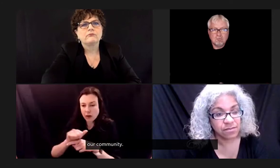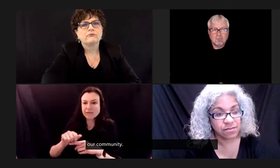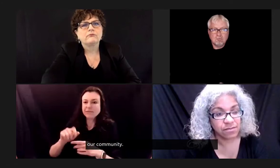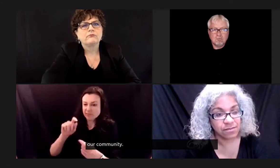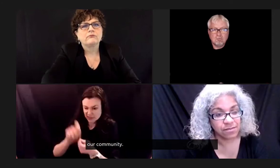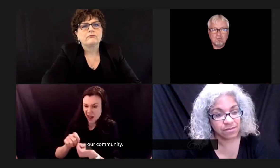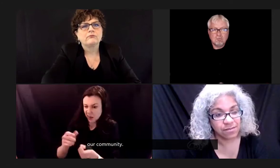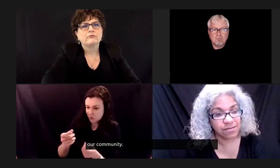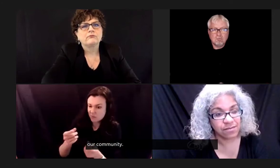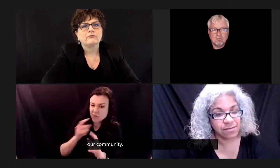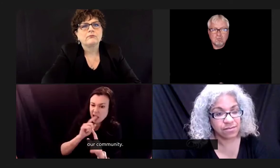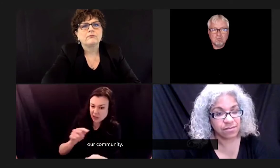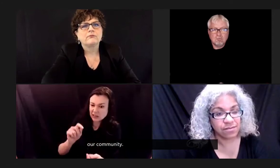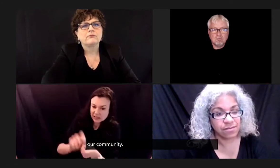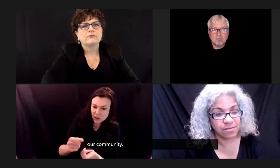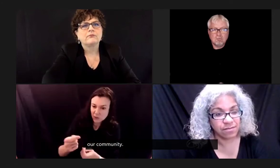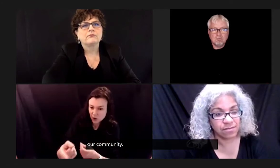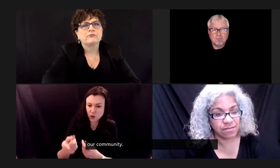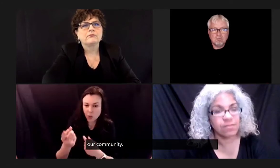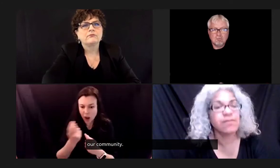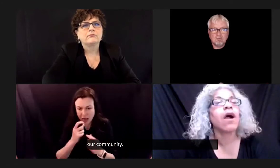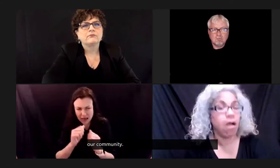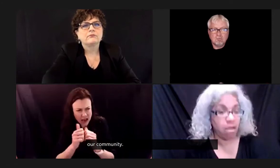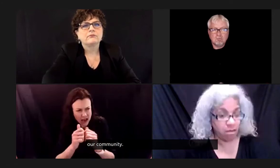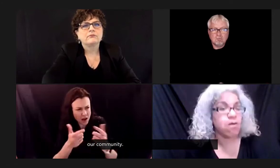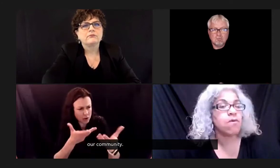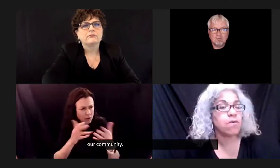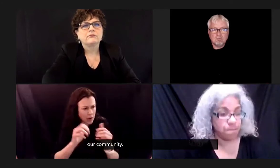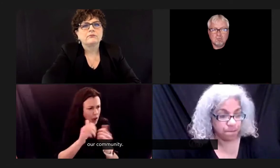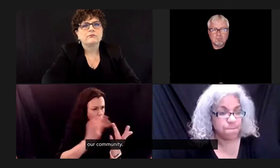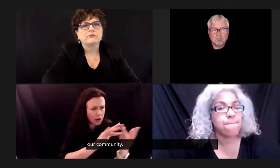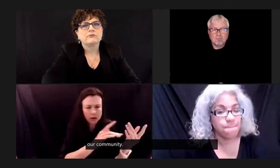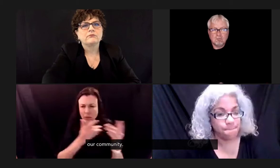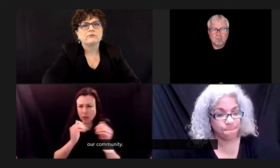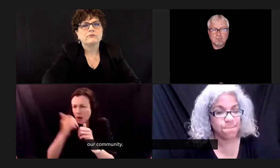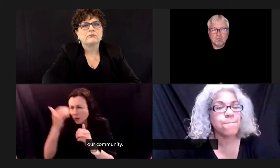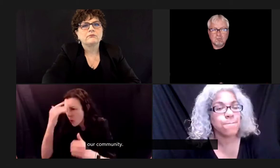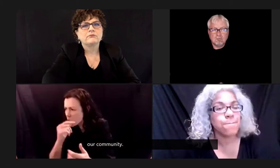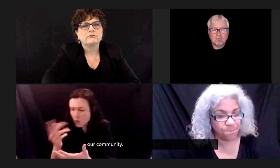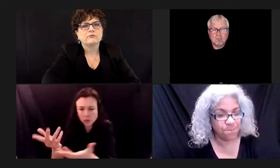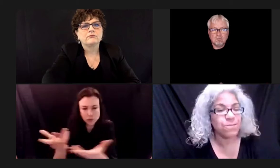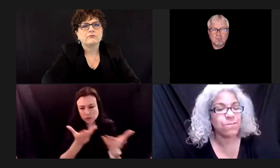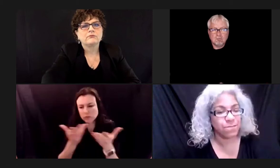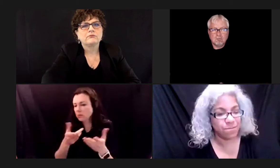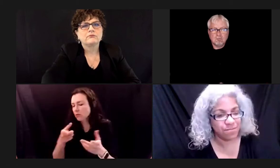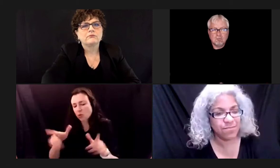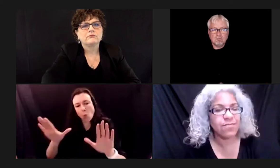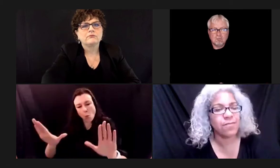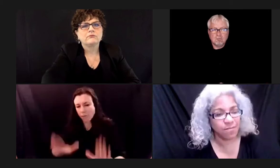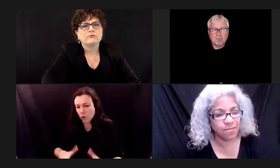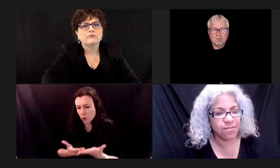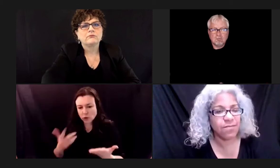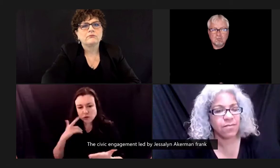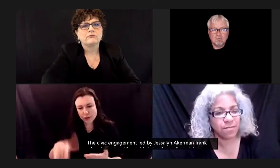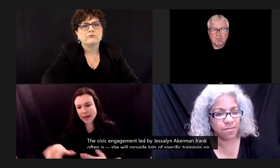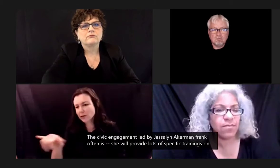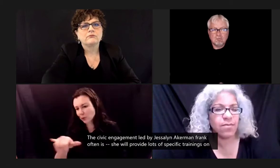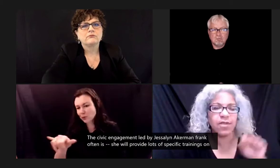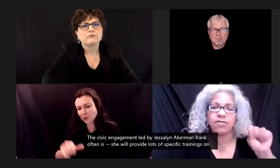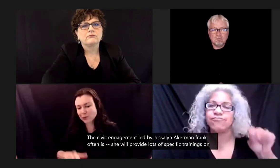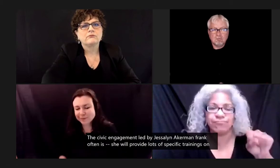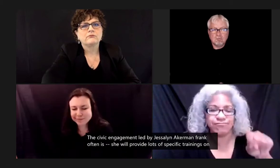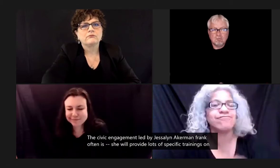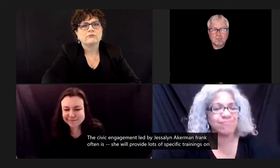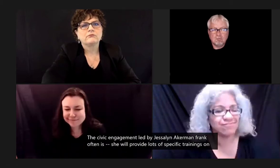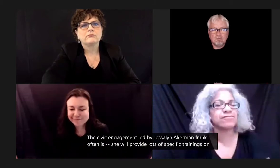often she will provide lots of specific trainings on how to reach out to your legislator and how to